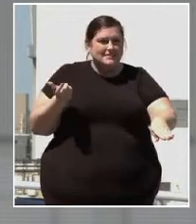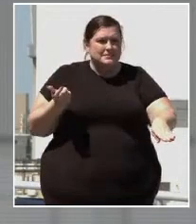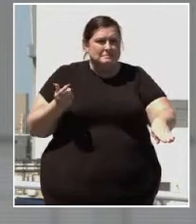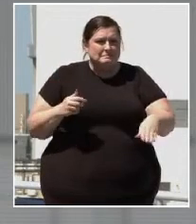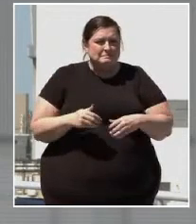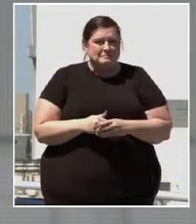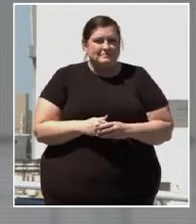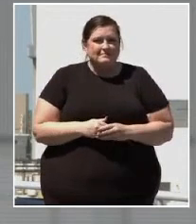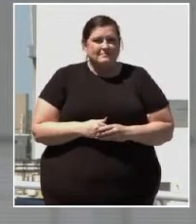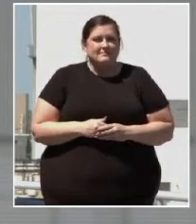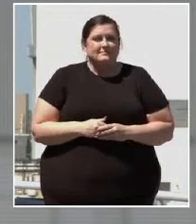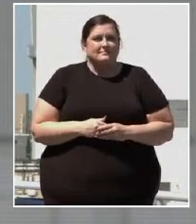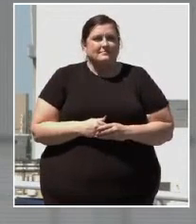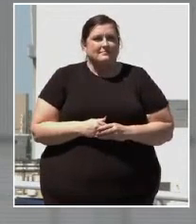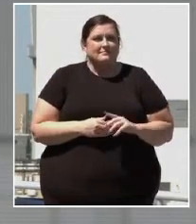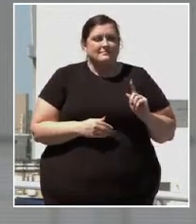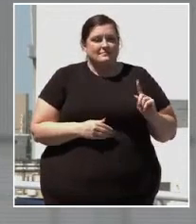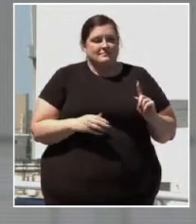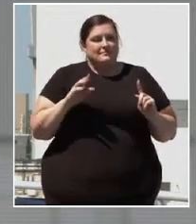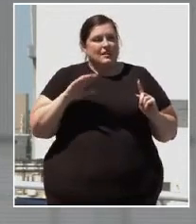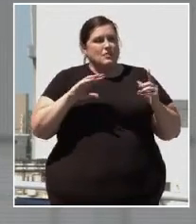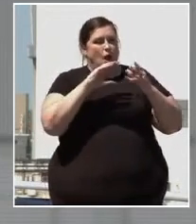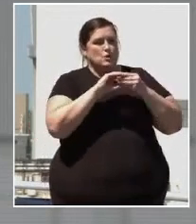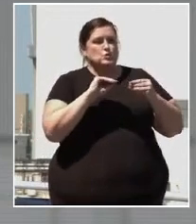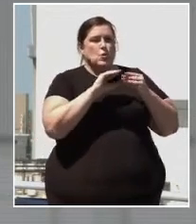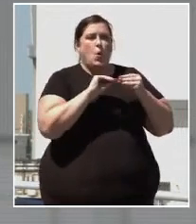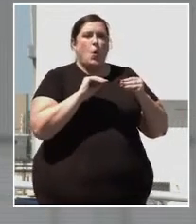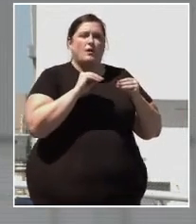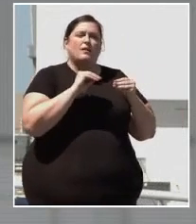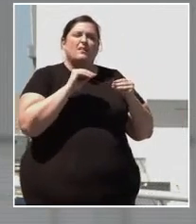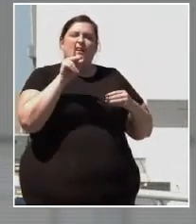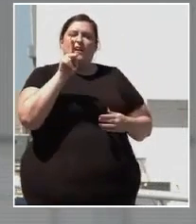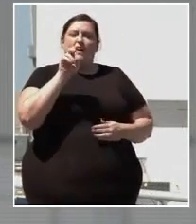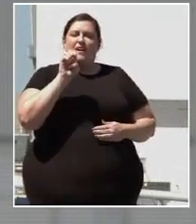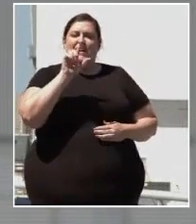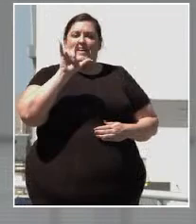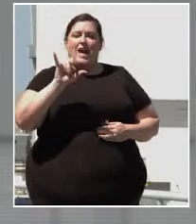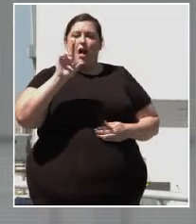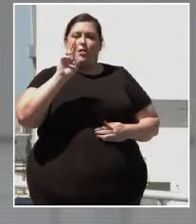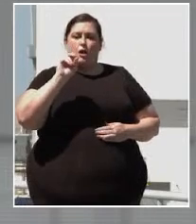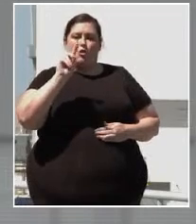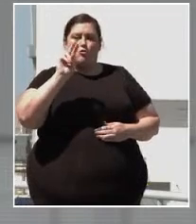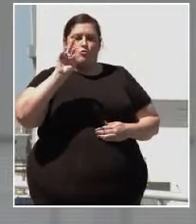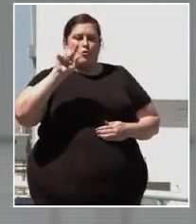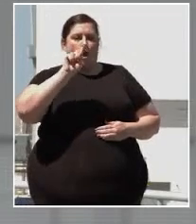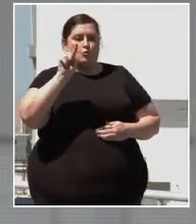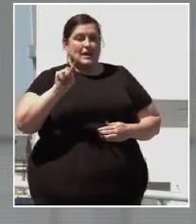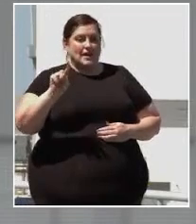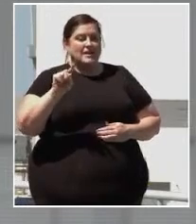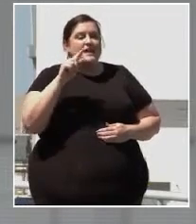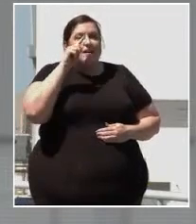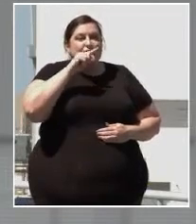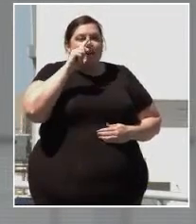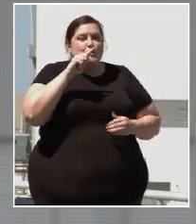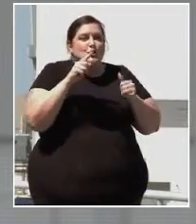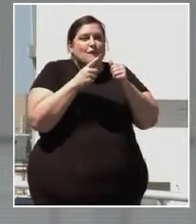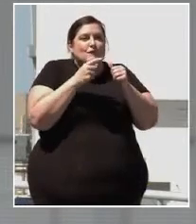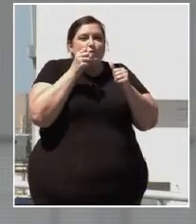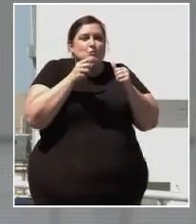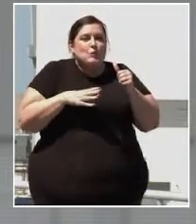Minds it imagines the story of Cali Rodriguez the fictional first woman to explore the